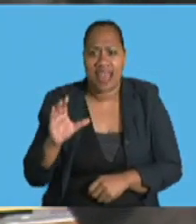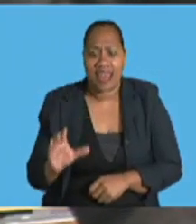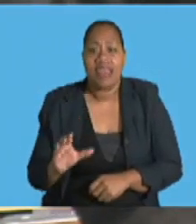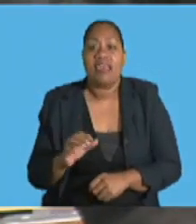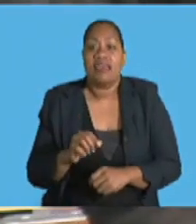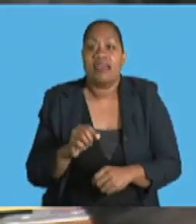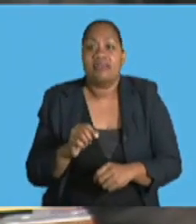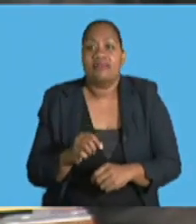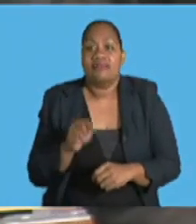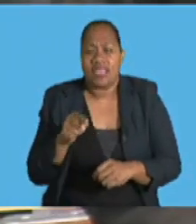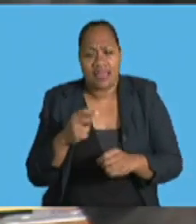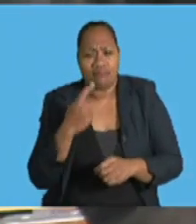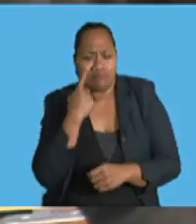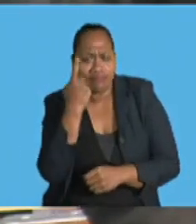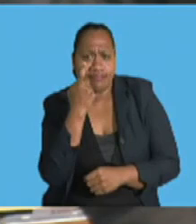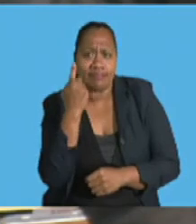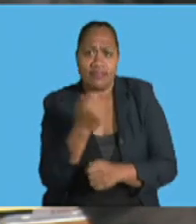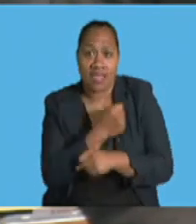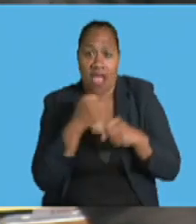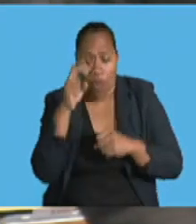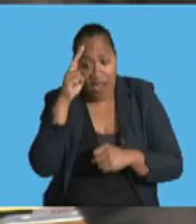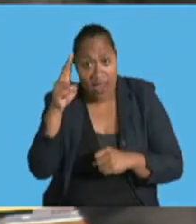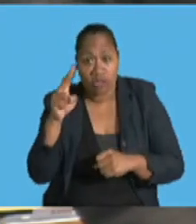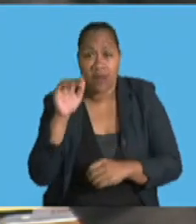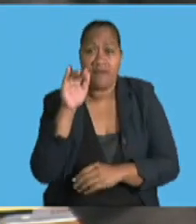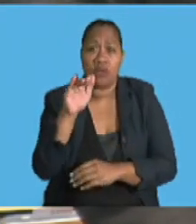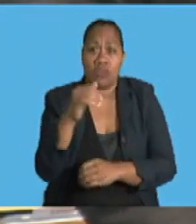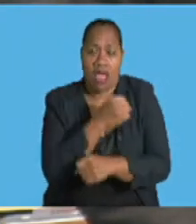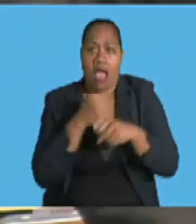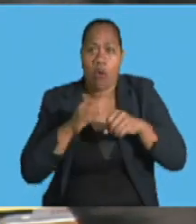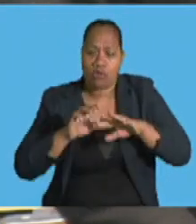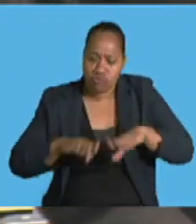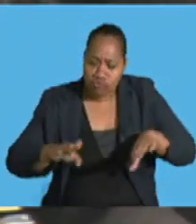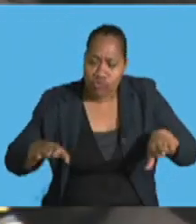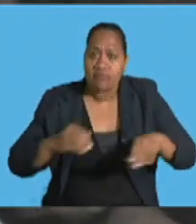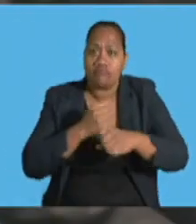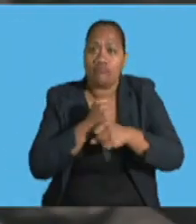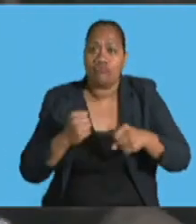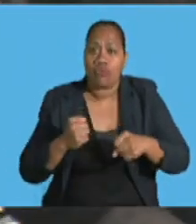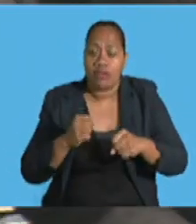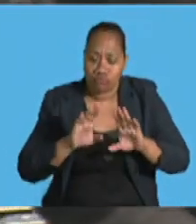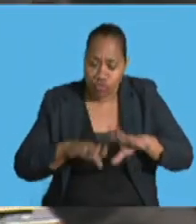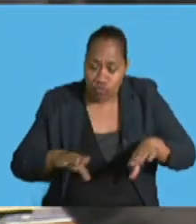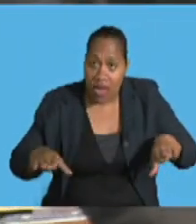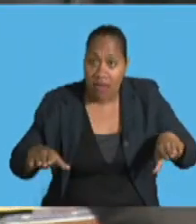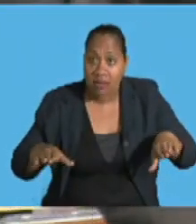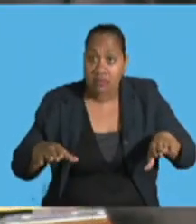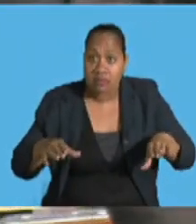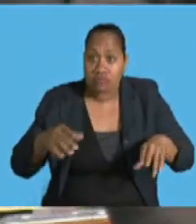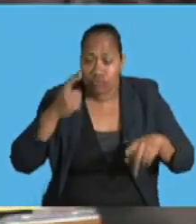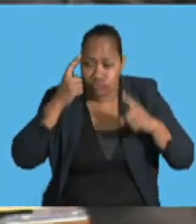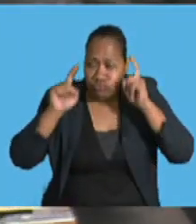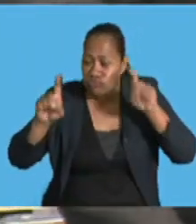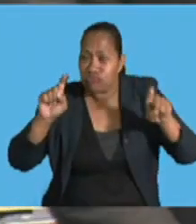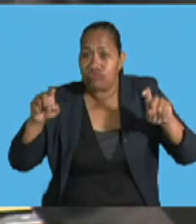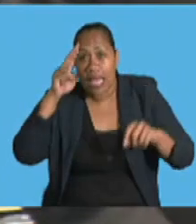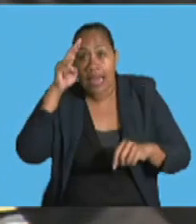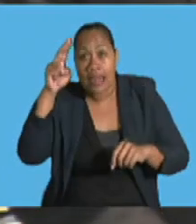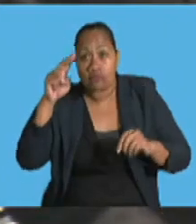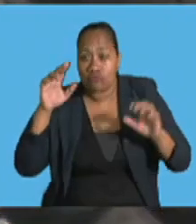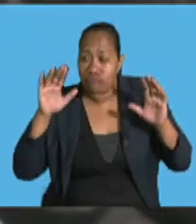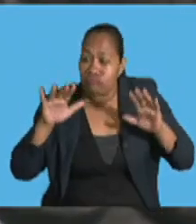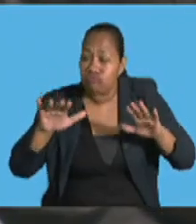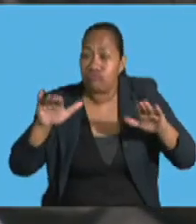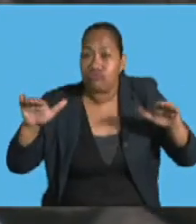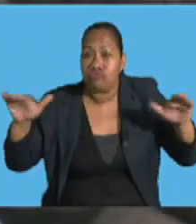the future of our children and grandchildren, to call for a whole-of-nation approach